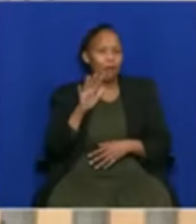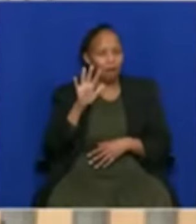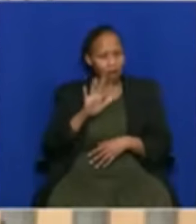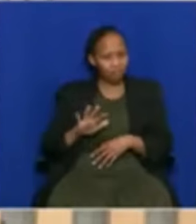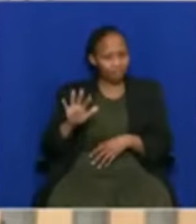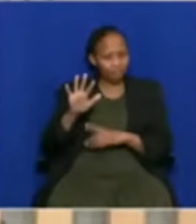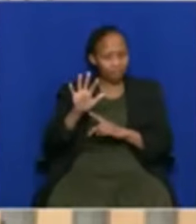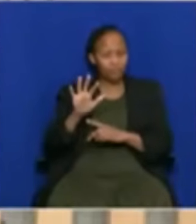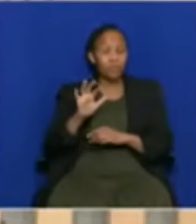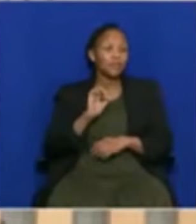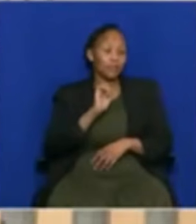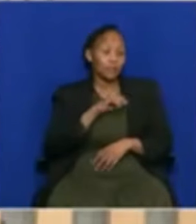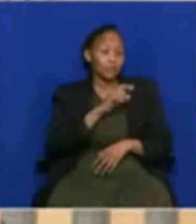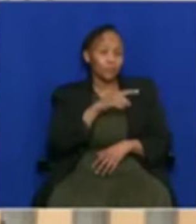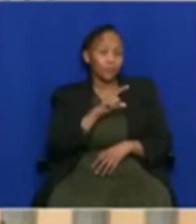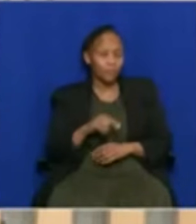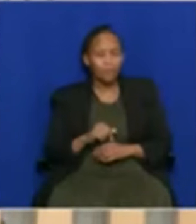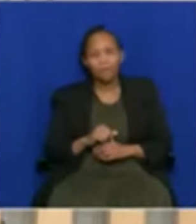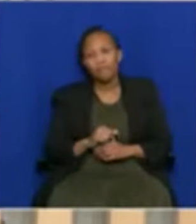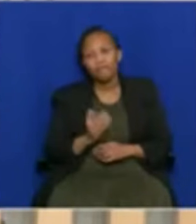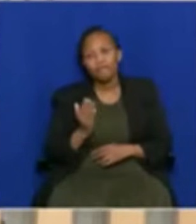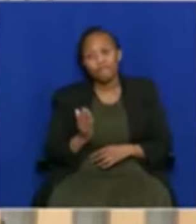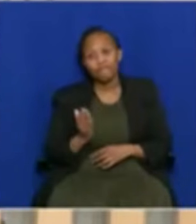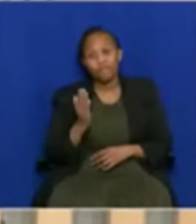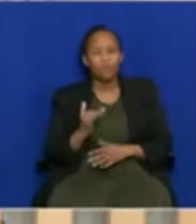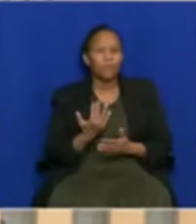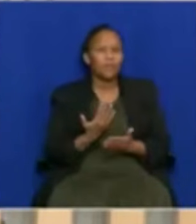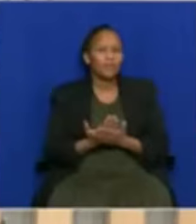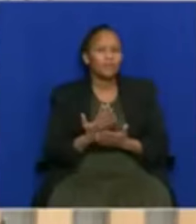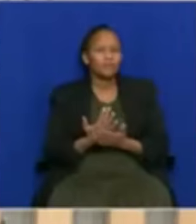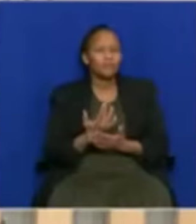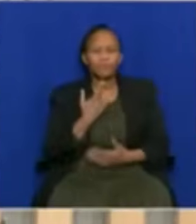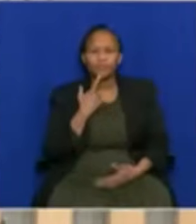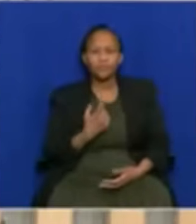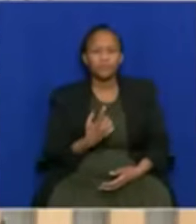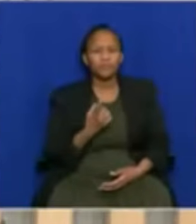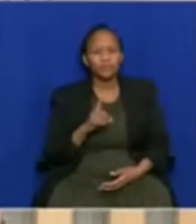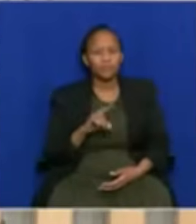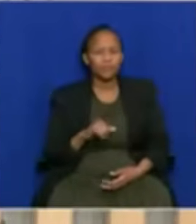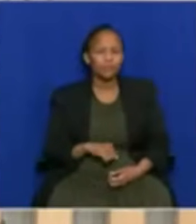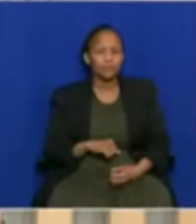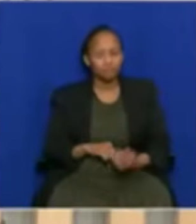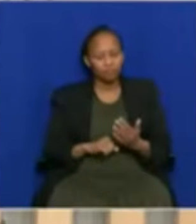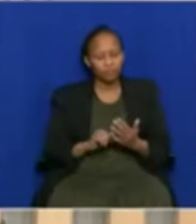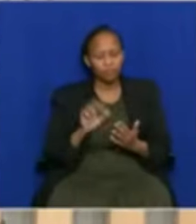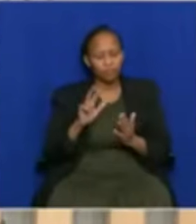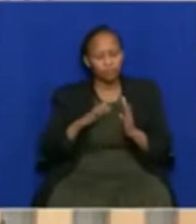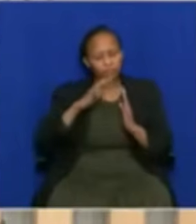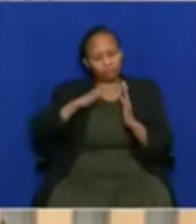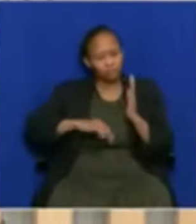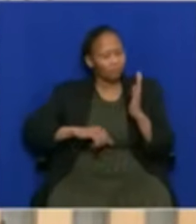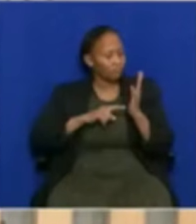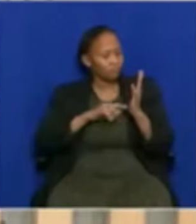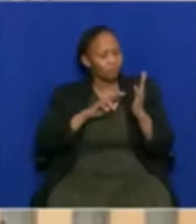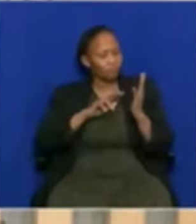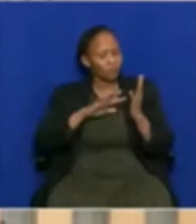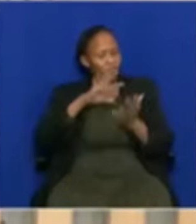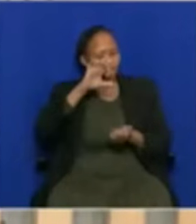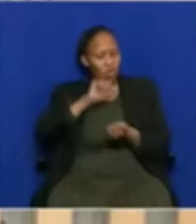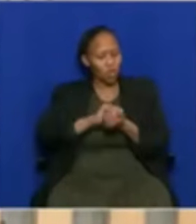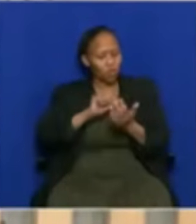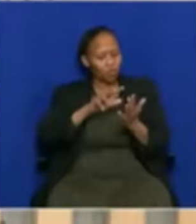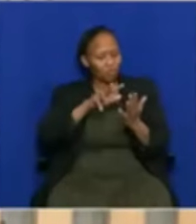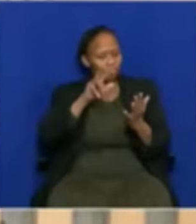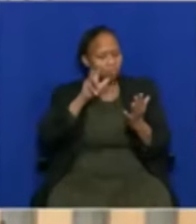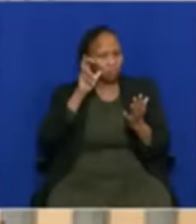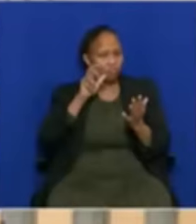to say what conclusions you drew based on the contents of the documents and this